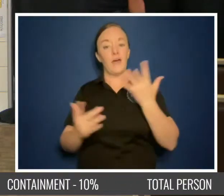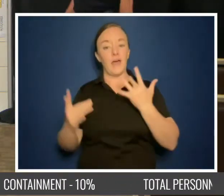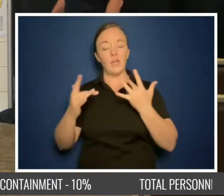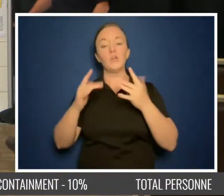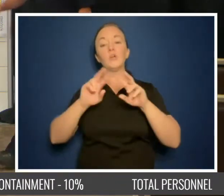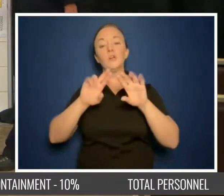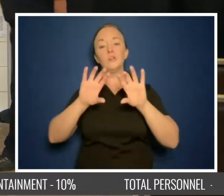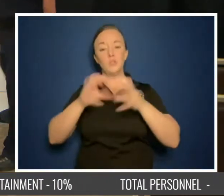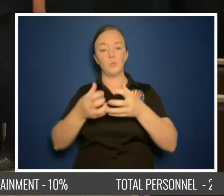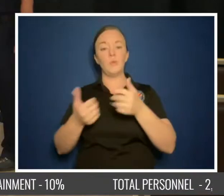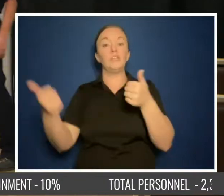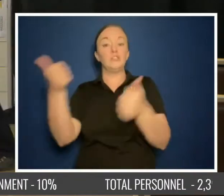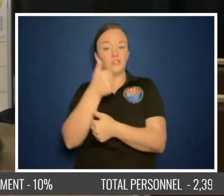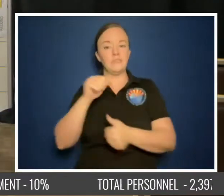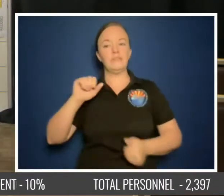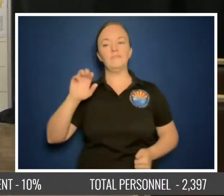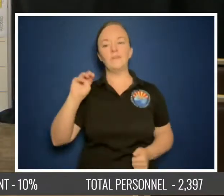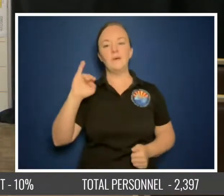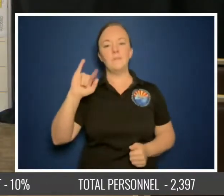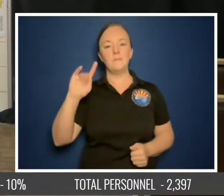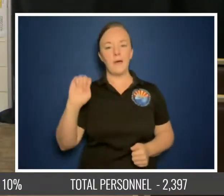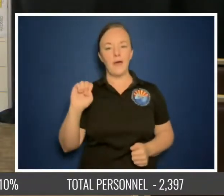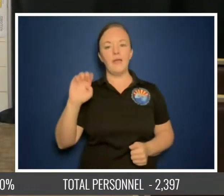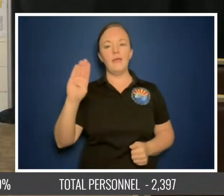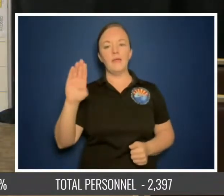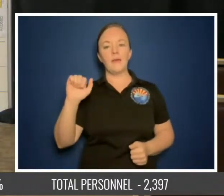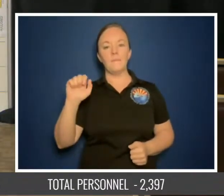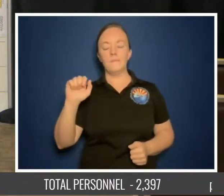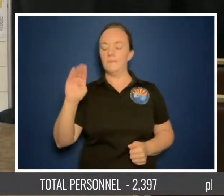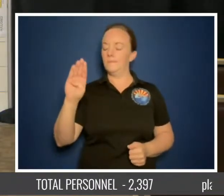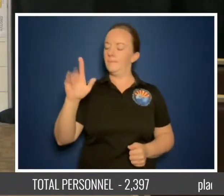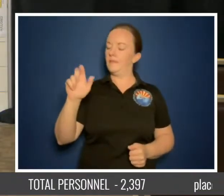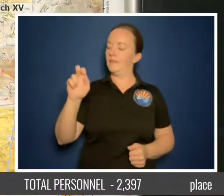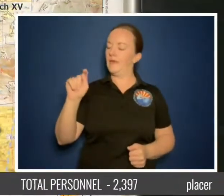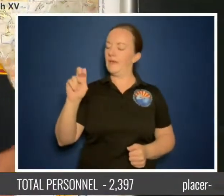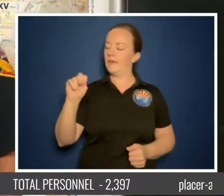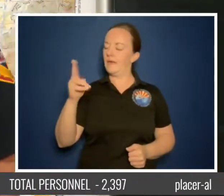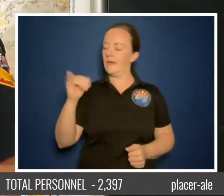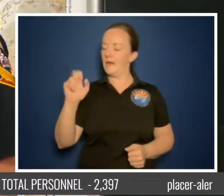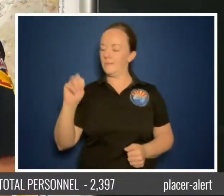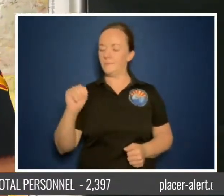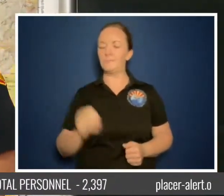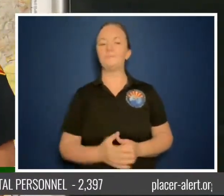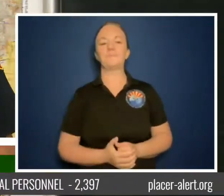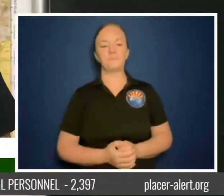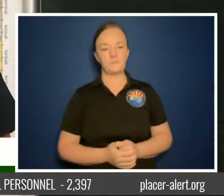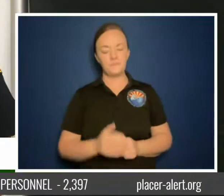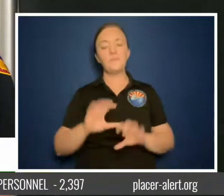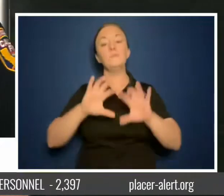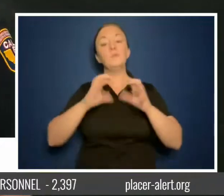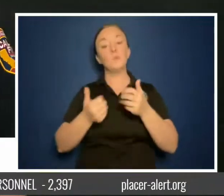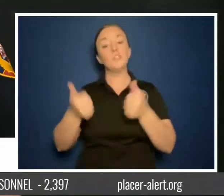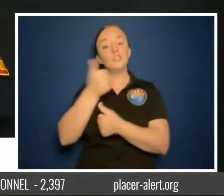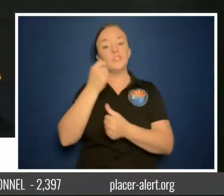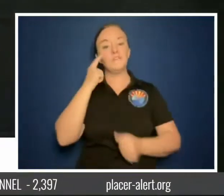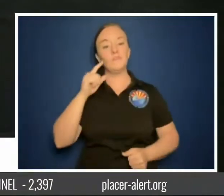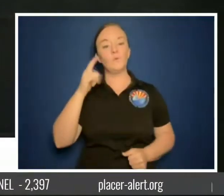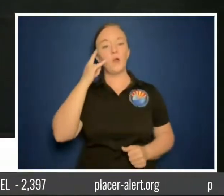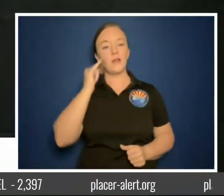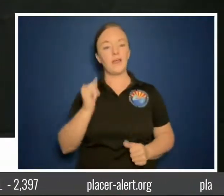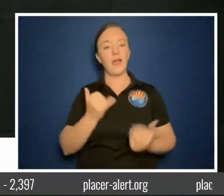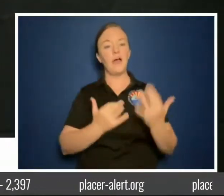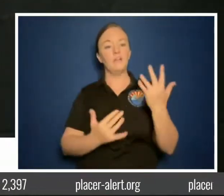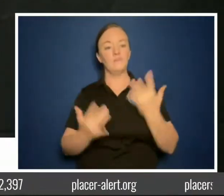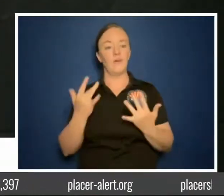Blankenheim. Thank you. All right, good evening, everybody. So, yeah, again, Mike Blankenheim, Unit Chief for the CAL FIRE Amador El Dorado Unit,